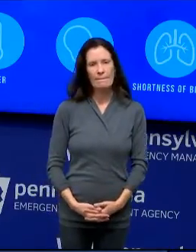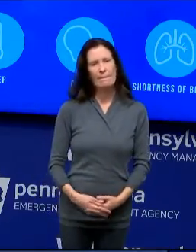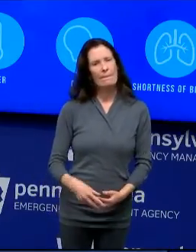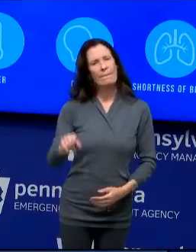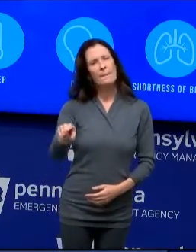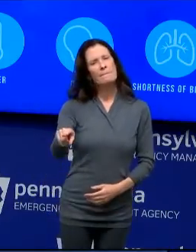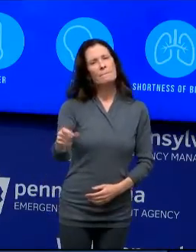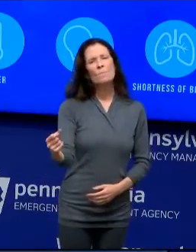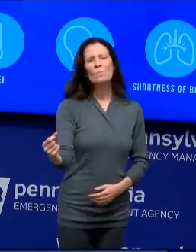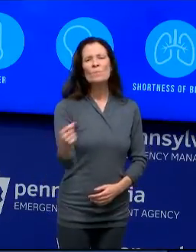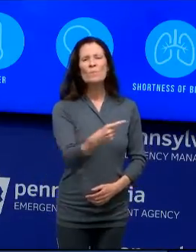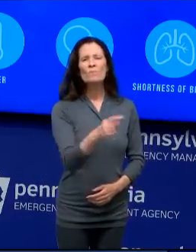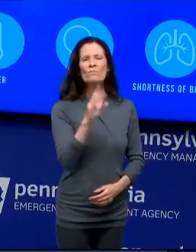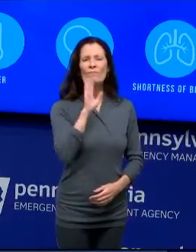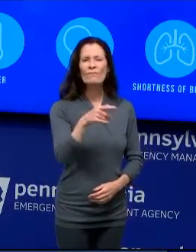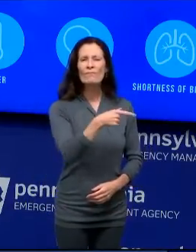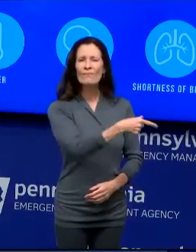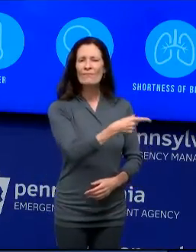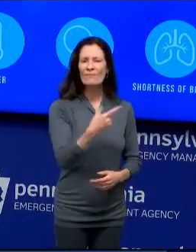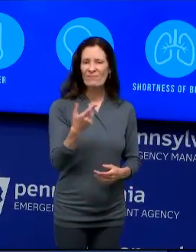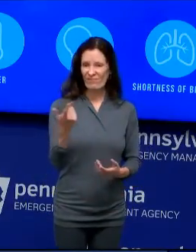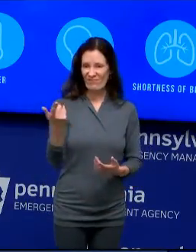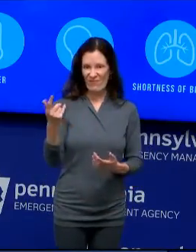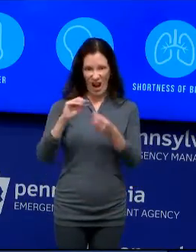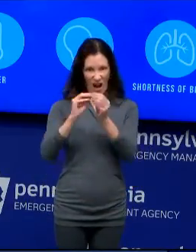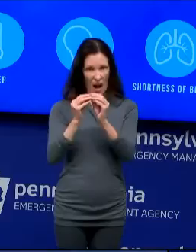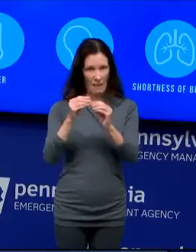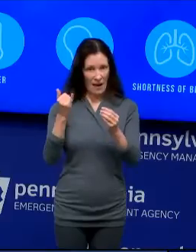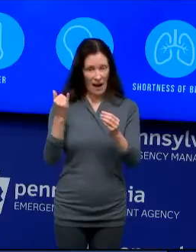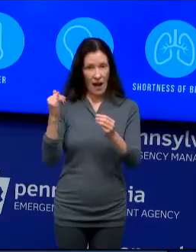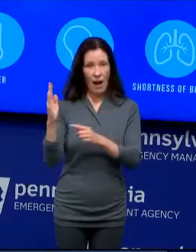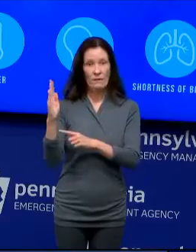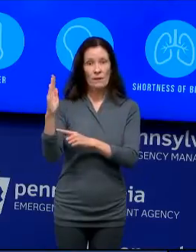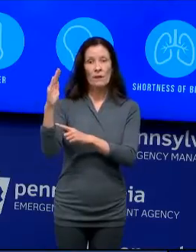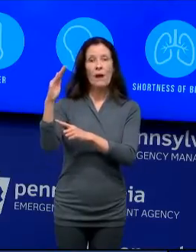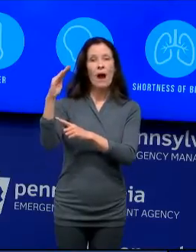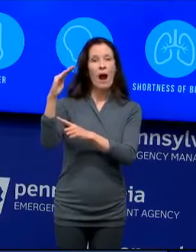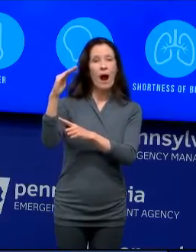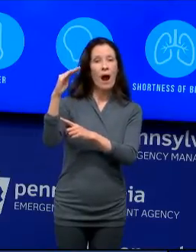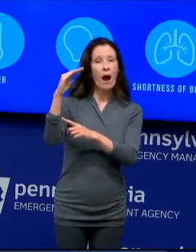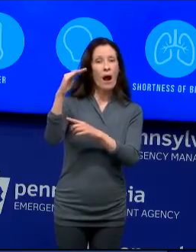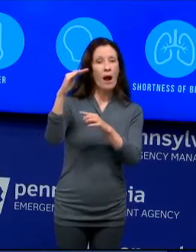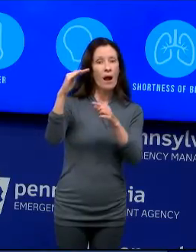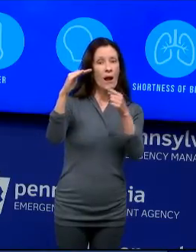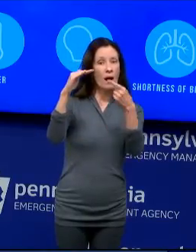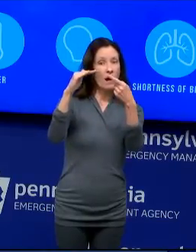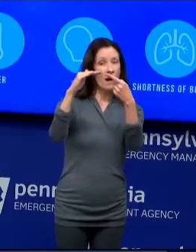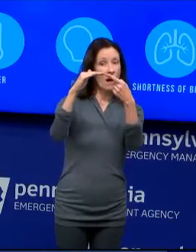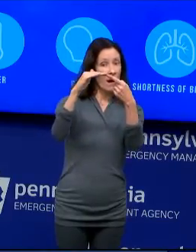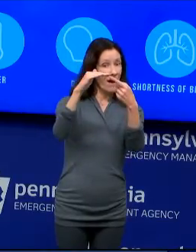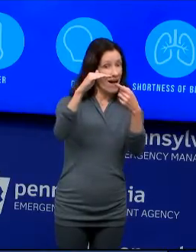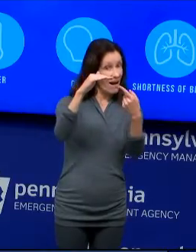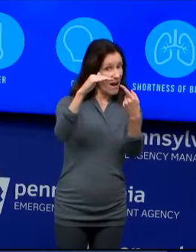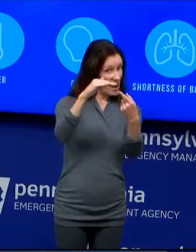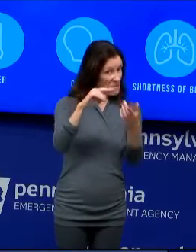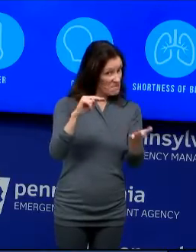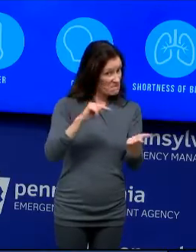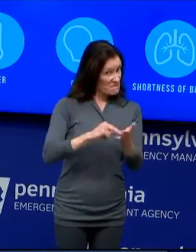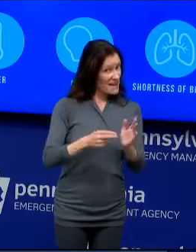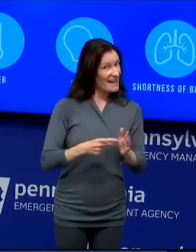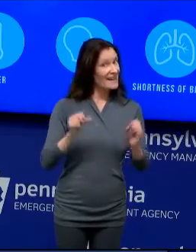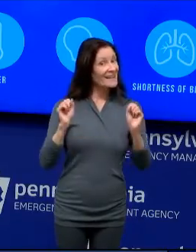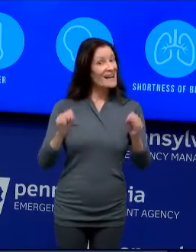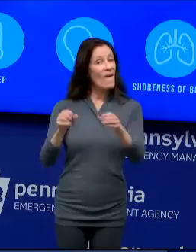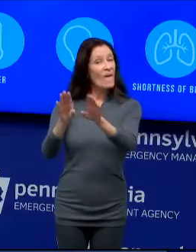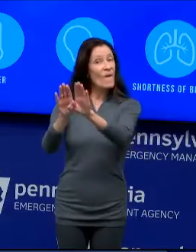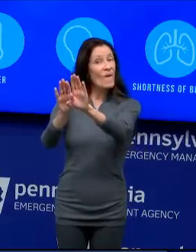in Pennsylvania. Do you believe that PA is close to the peak, and given the current lack of widespread testing, can we be sure that any